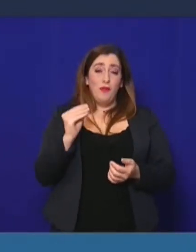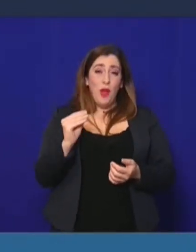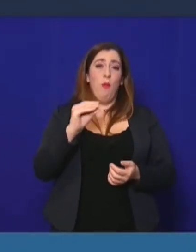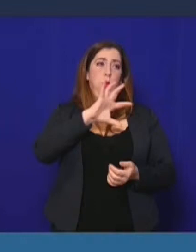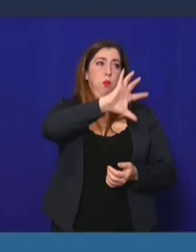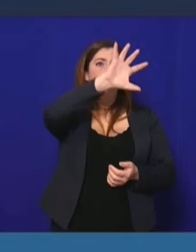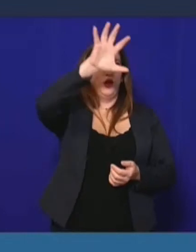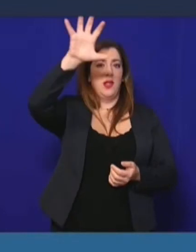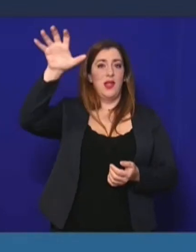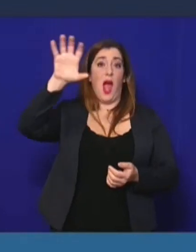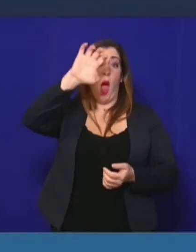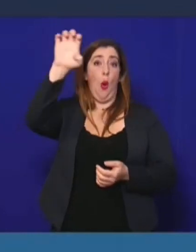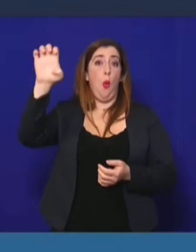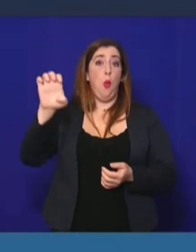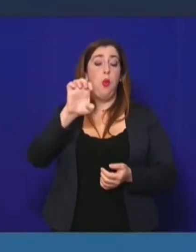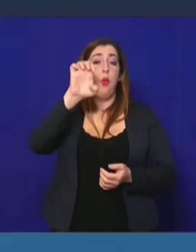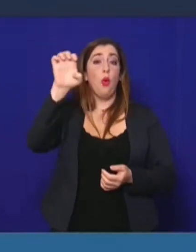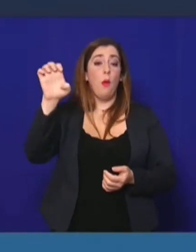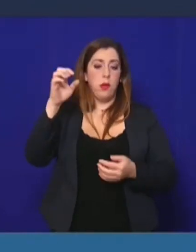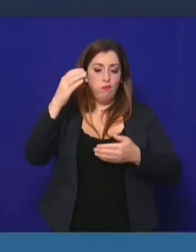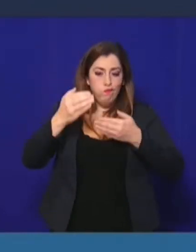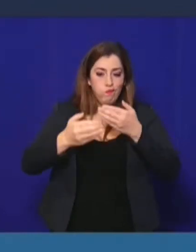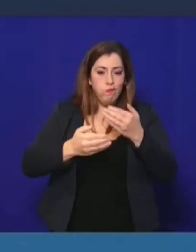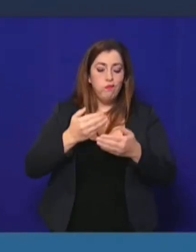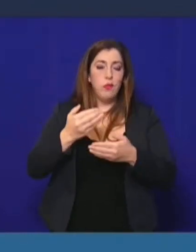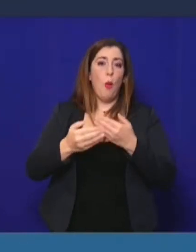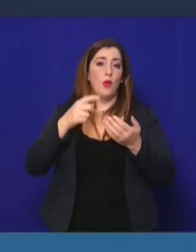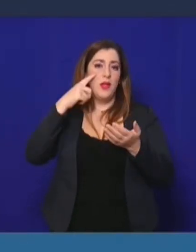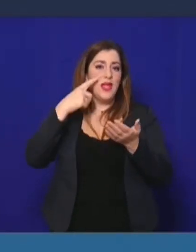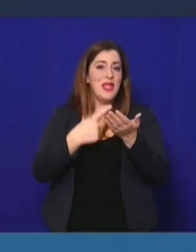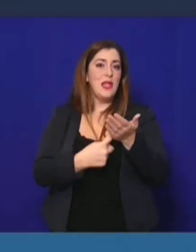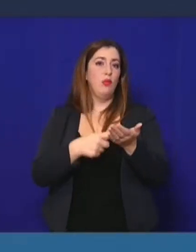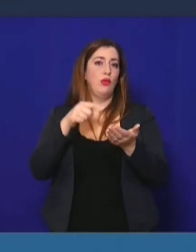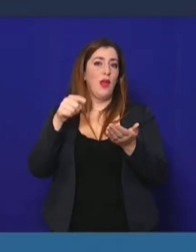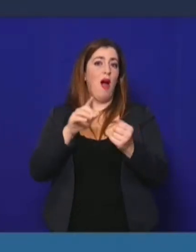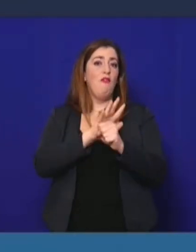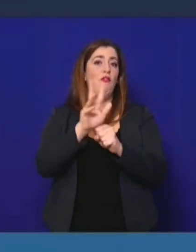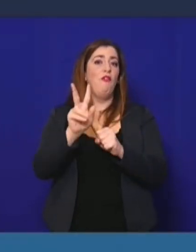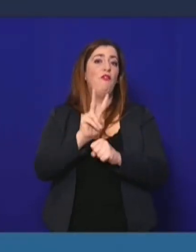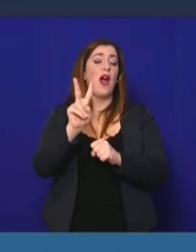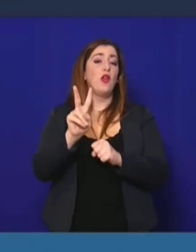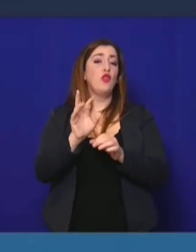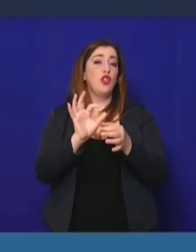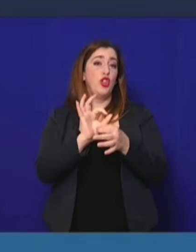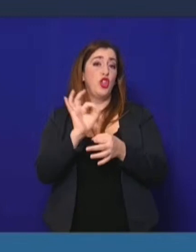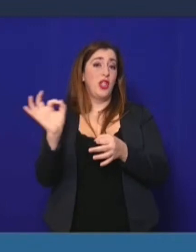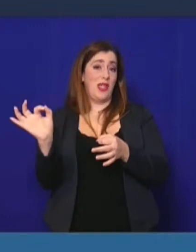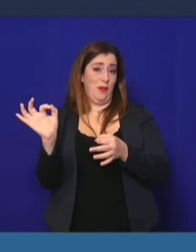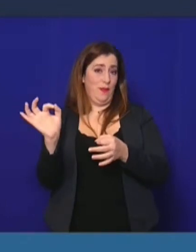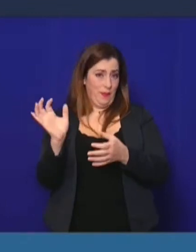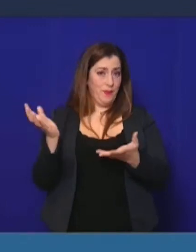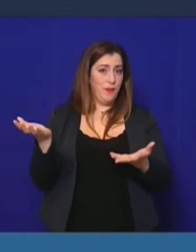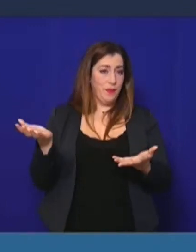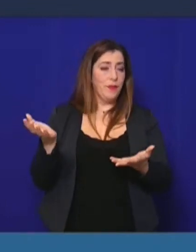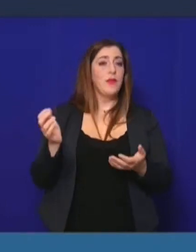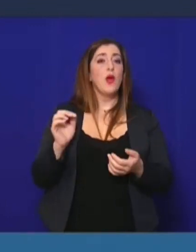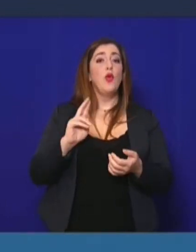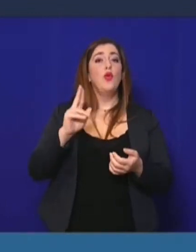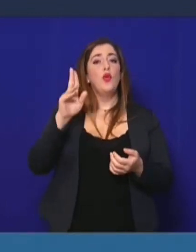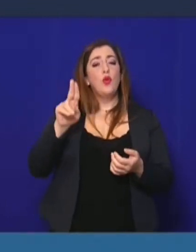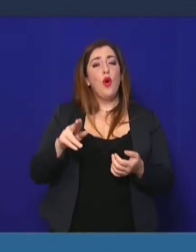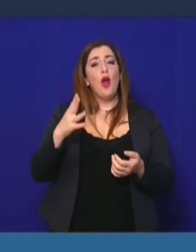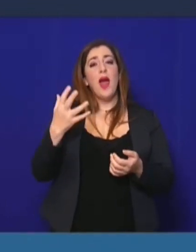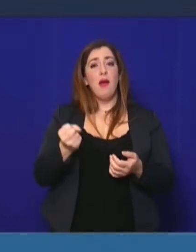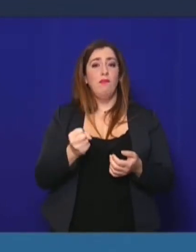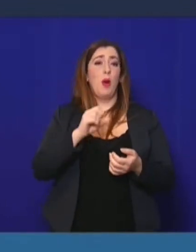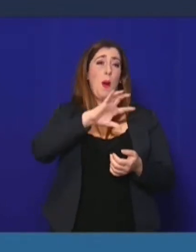li hemm diversi pajjiżi Ewropej oħra li propju wkoll sabu dan it-tip ta' varjant u anke hemm pajjiżi oħrajn barra l-Ewropa